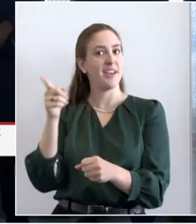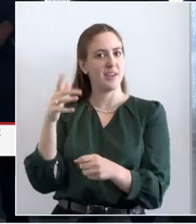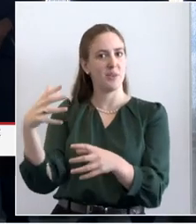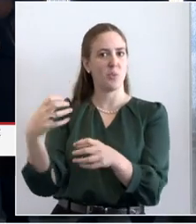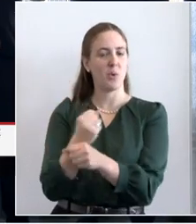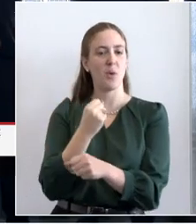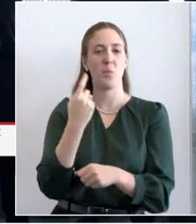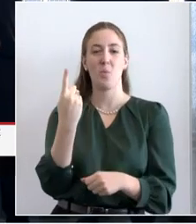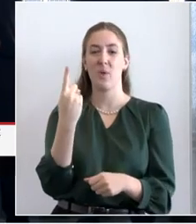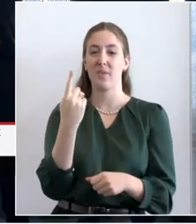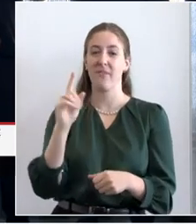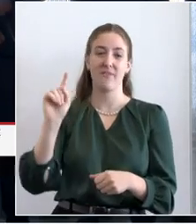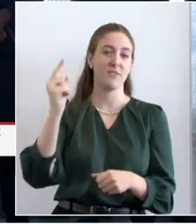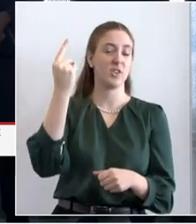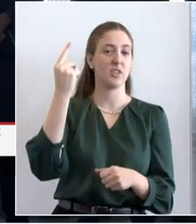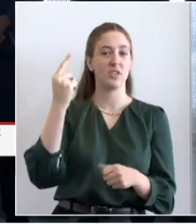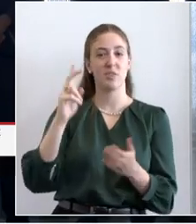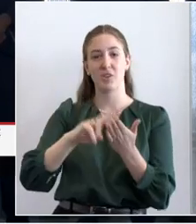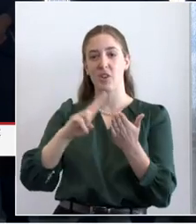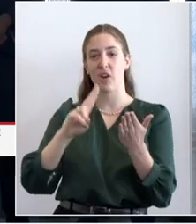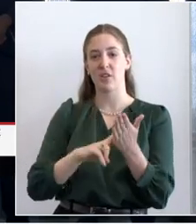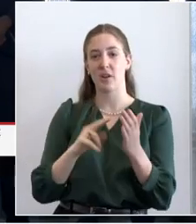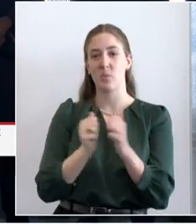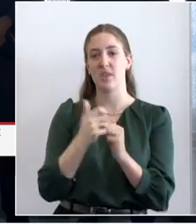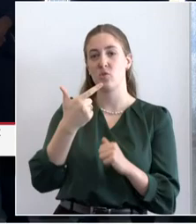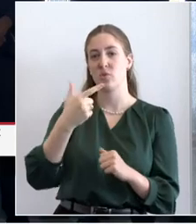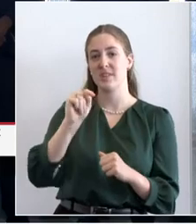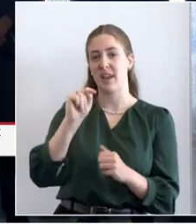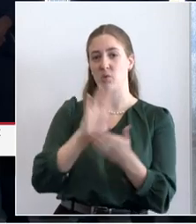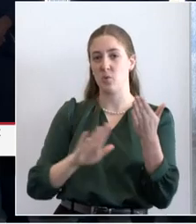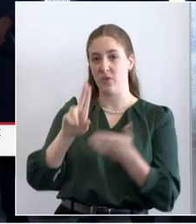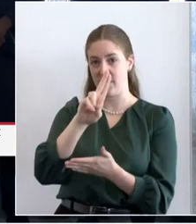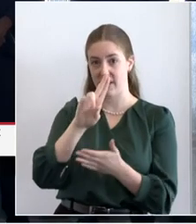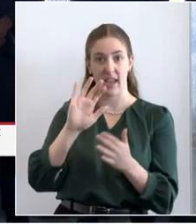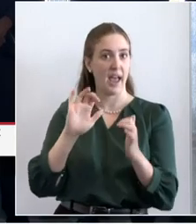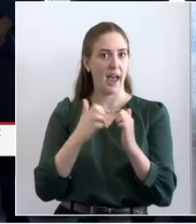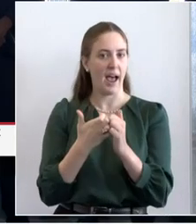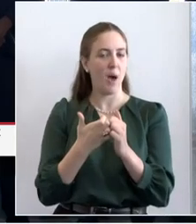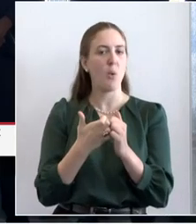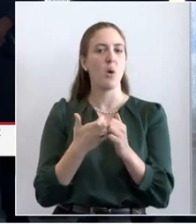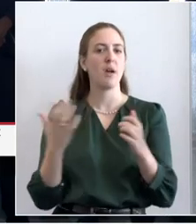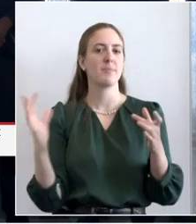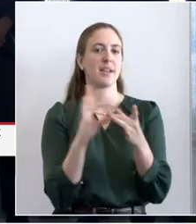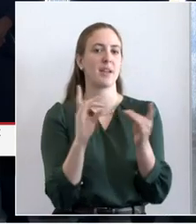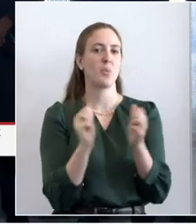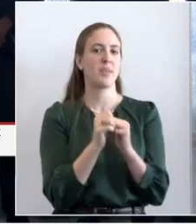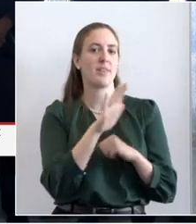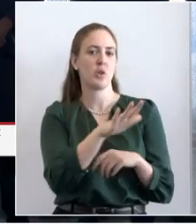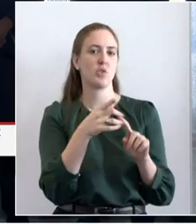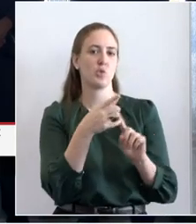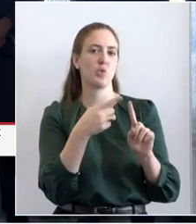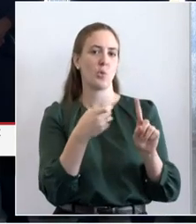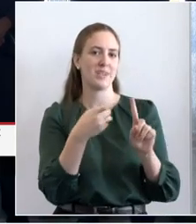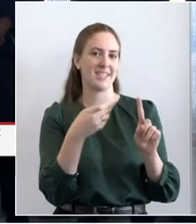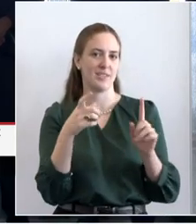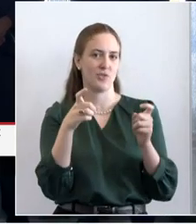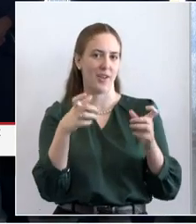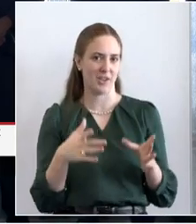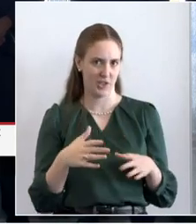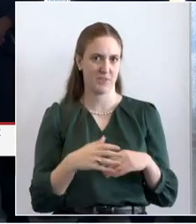contracts with Georgetown University after being connected with their sourcing director. He, of